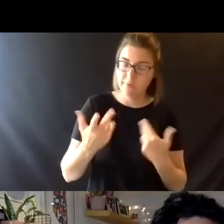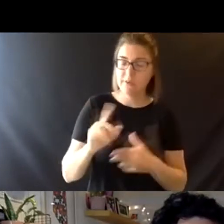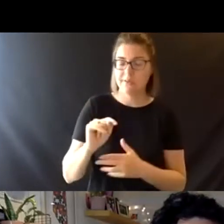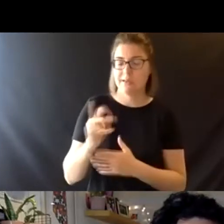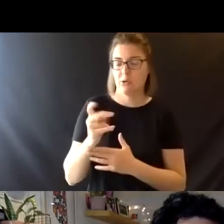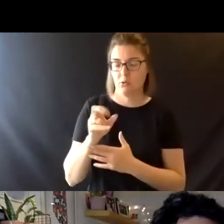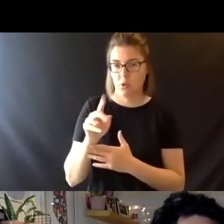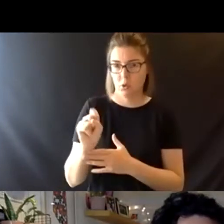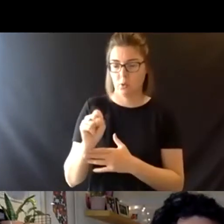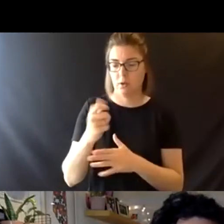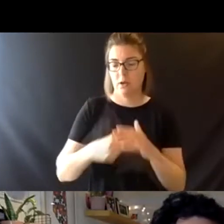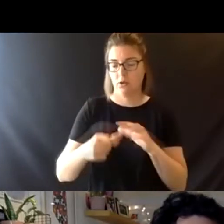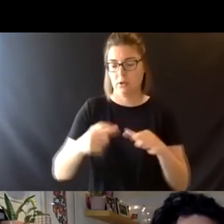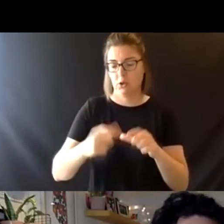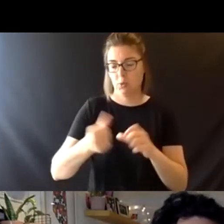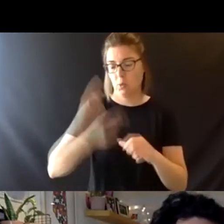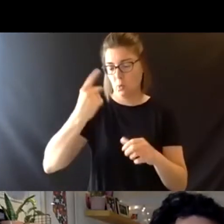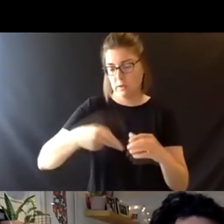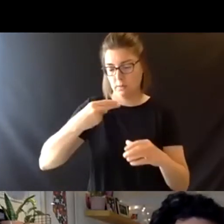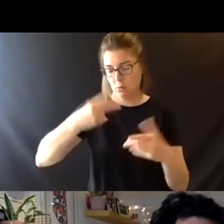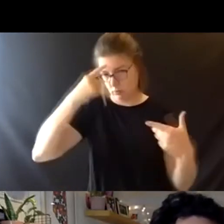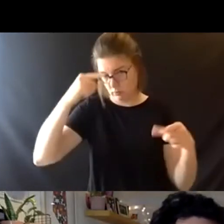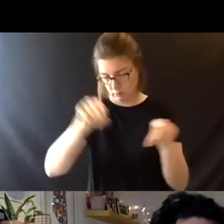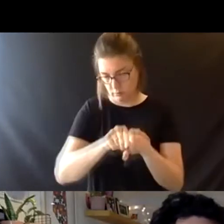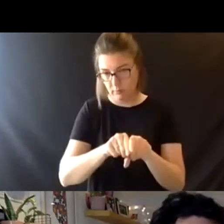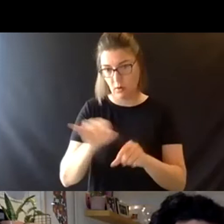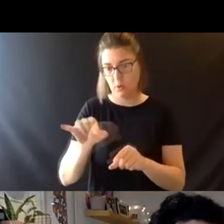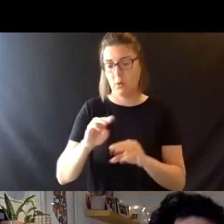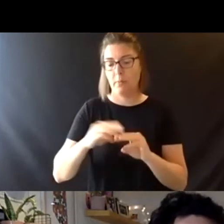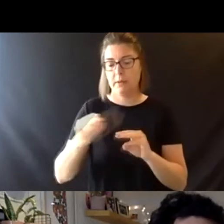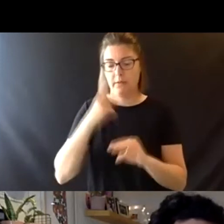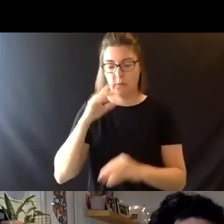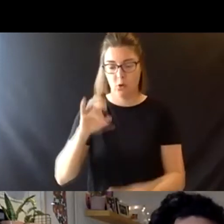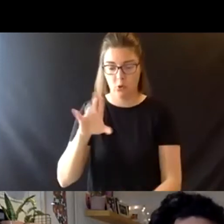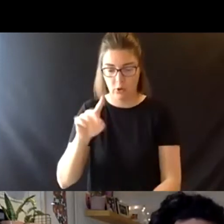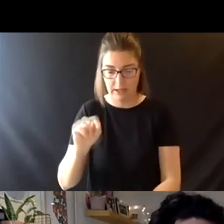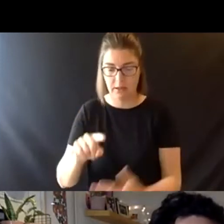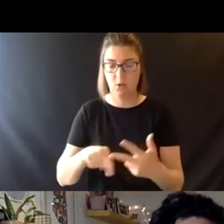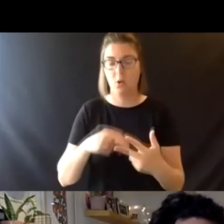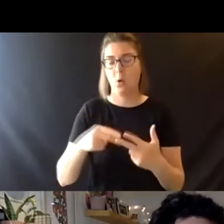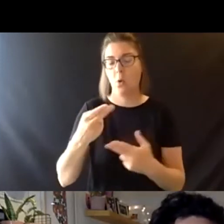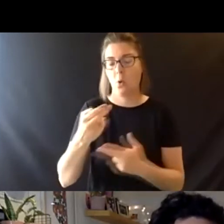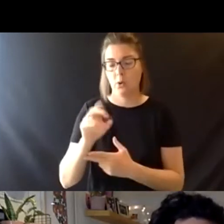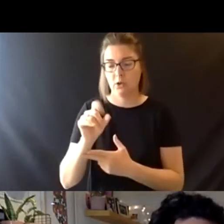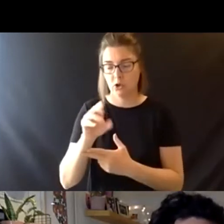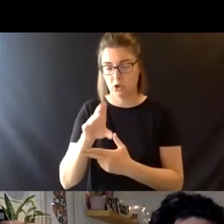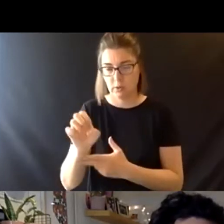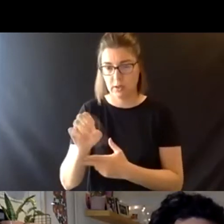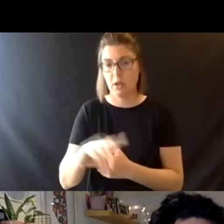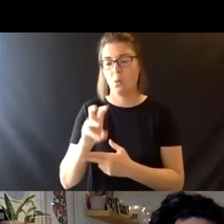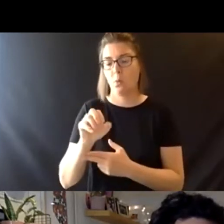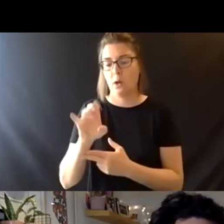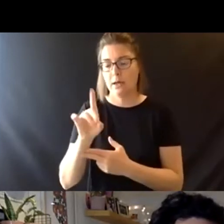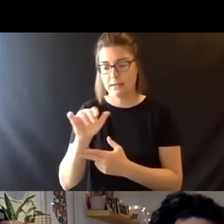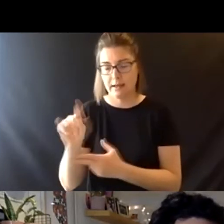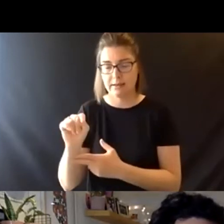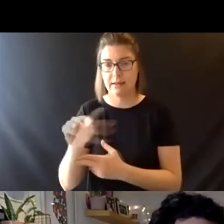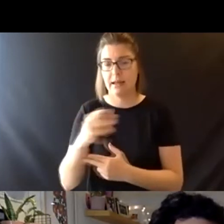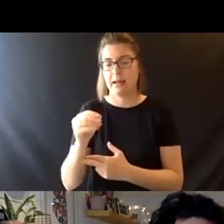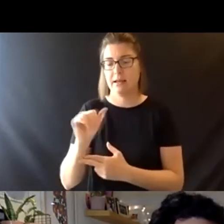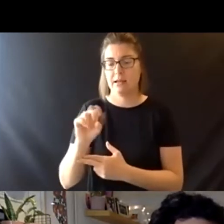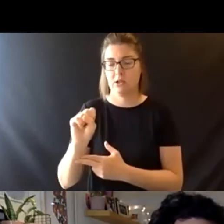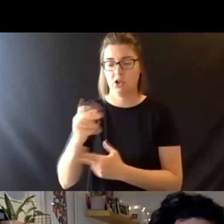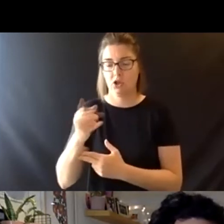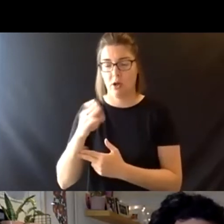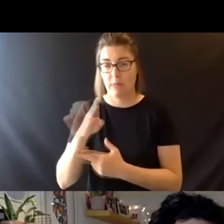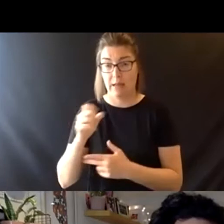Dish With One Spoon Treaty territory, also the home of the Mississaugas of the Credit, the Haudenosaunee, the Wendat, and the Anishinaabe. I've been here for about